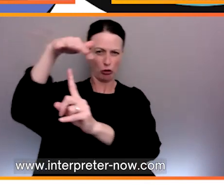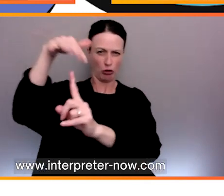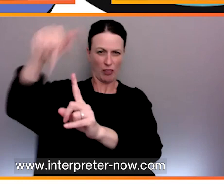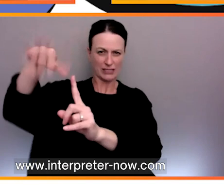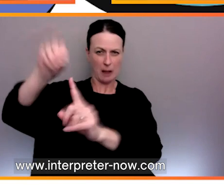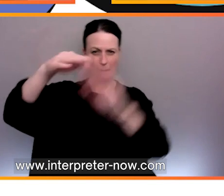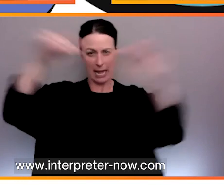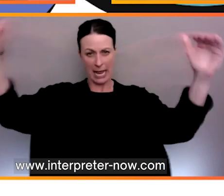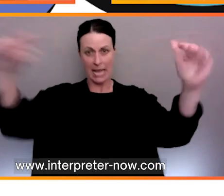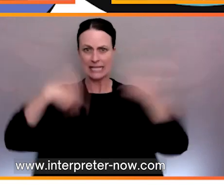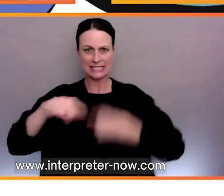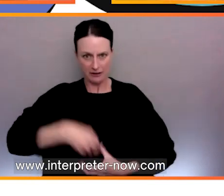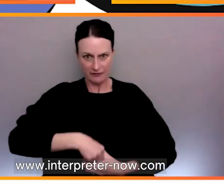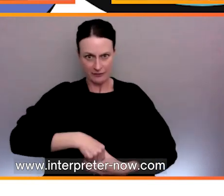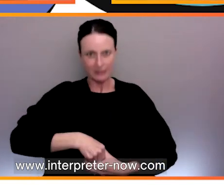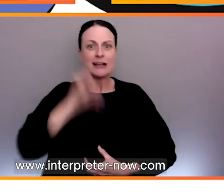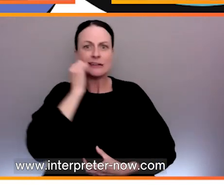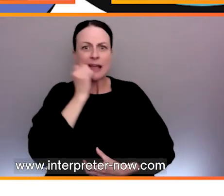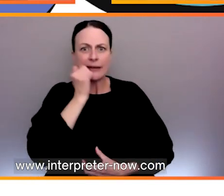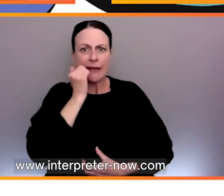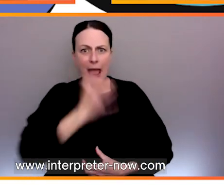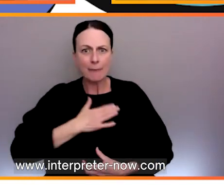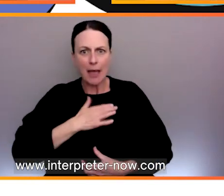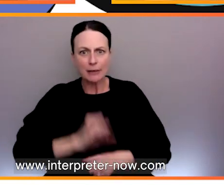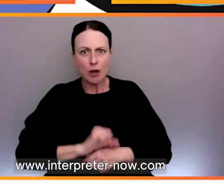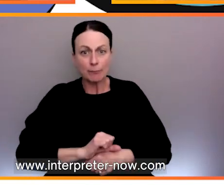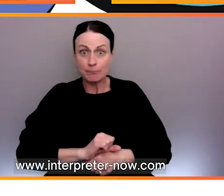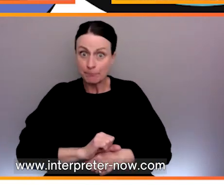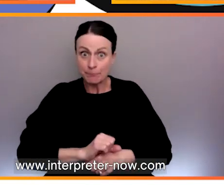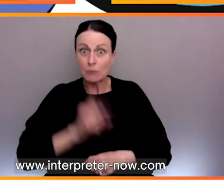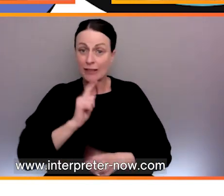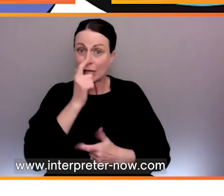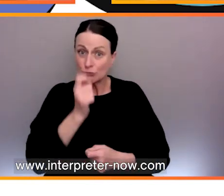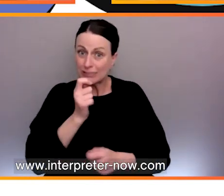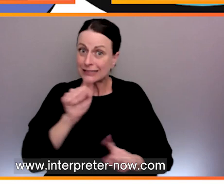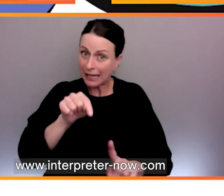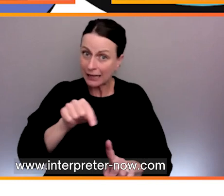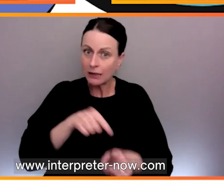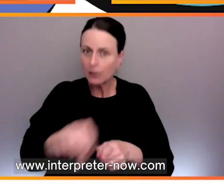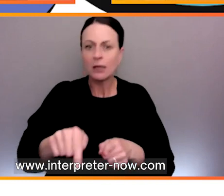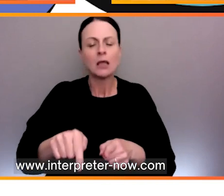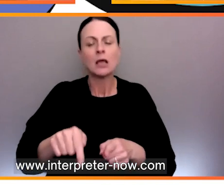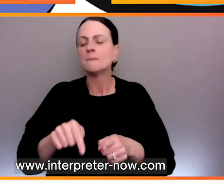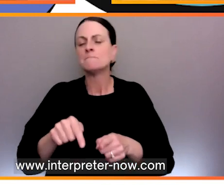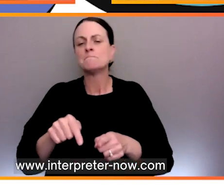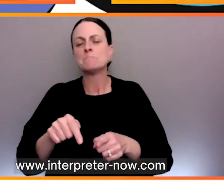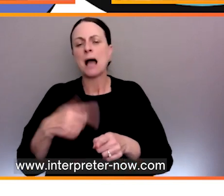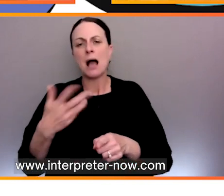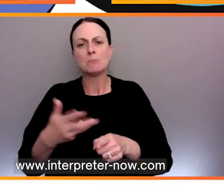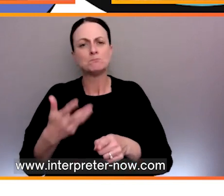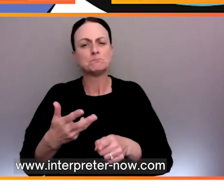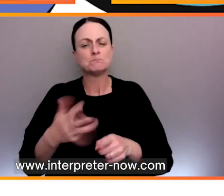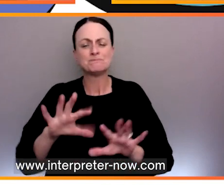and collaboration? Or is it one of fear? Is it autocratic? Is it top down? Is